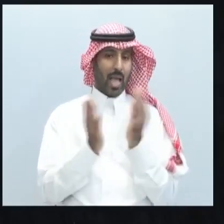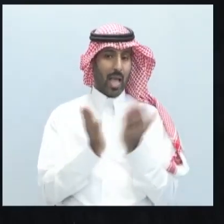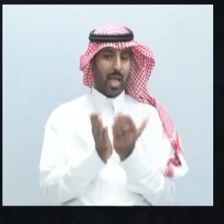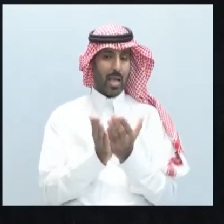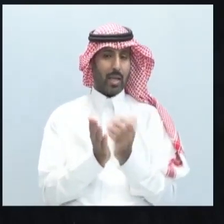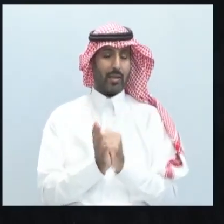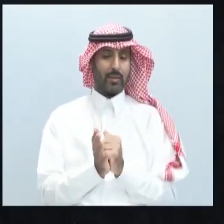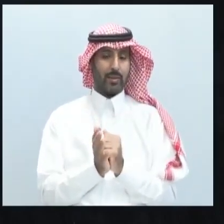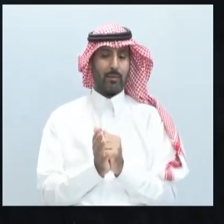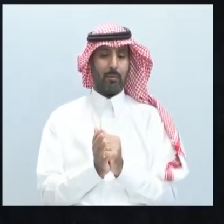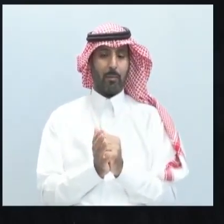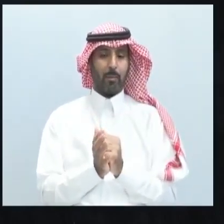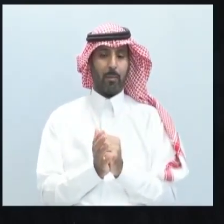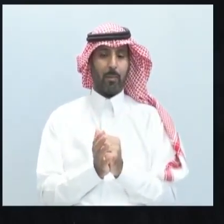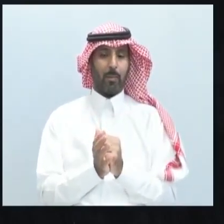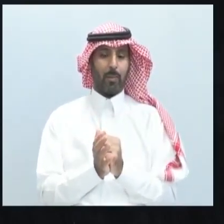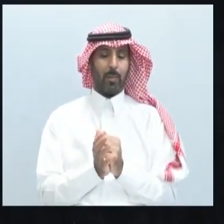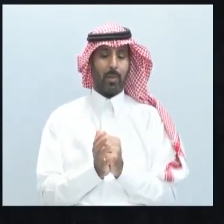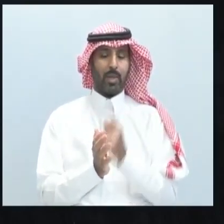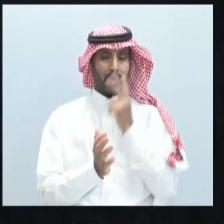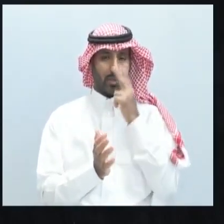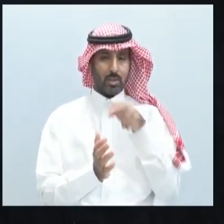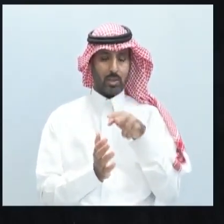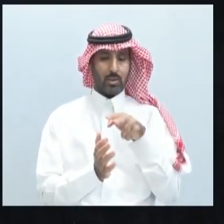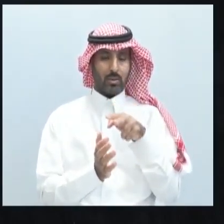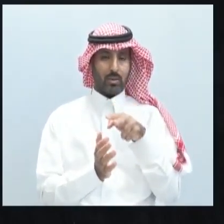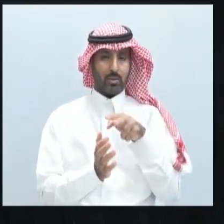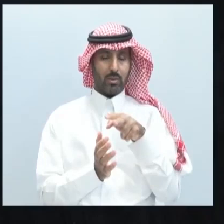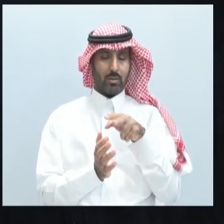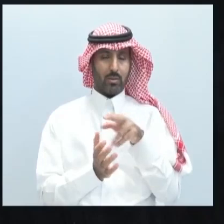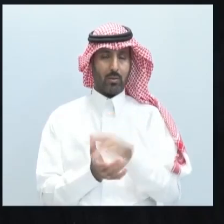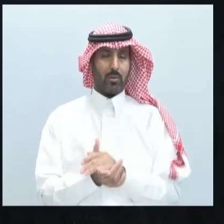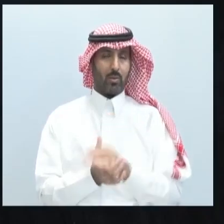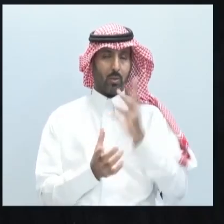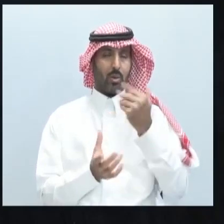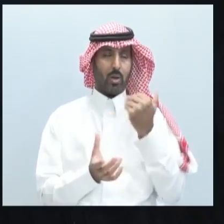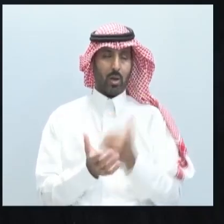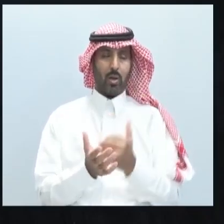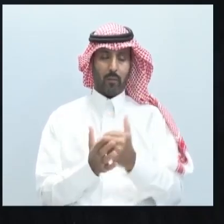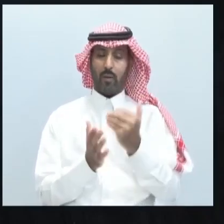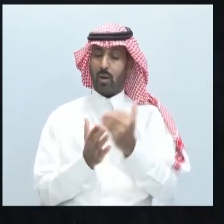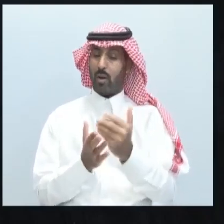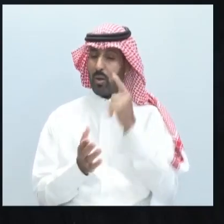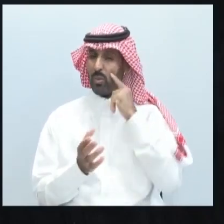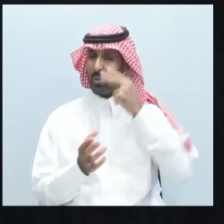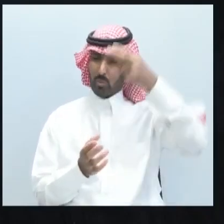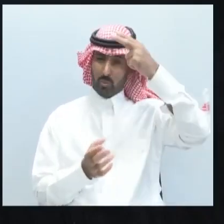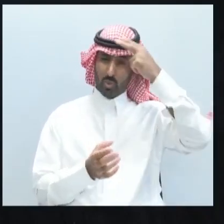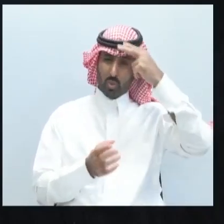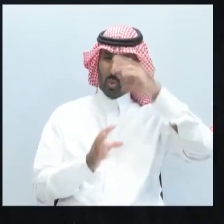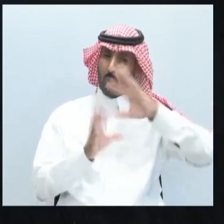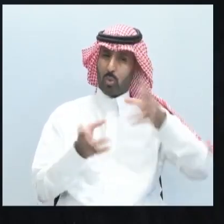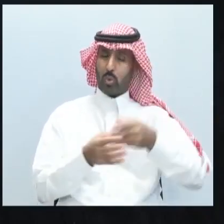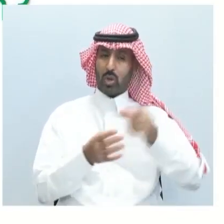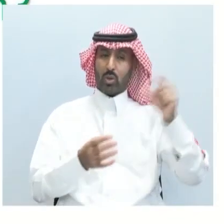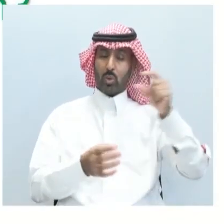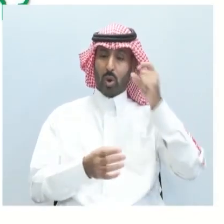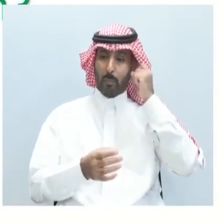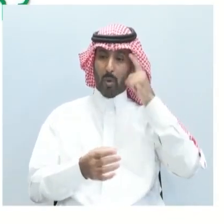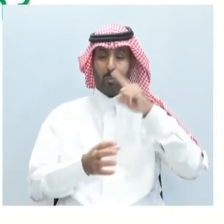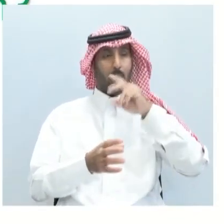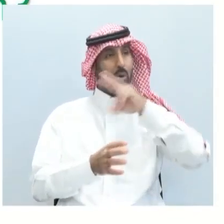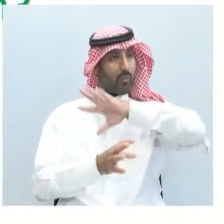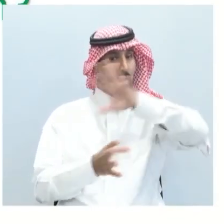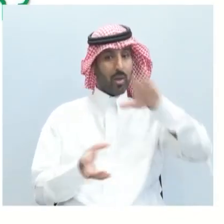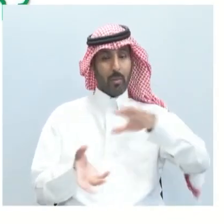and we are going to see. We have here, there are many Saudi doctors known worldwide for